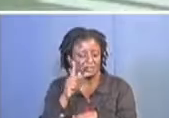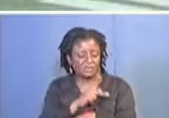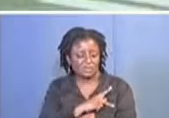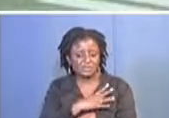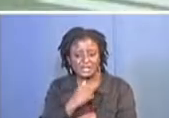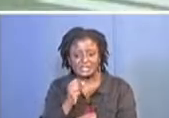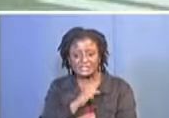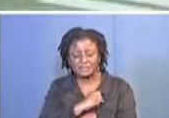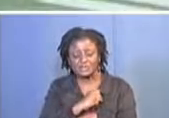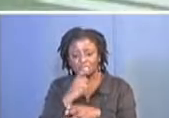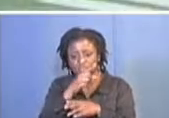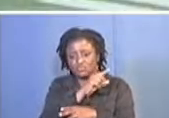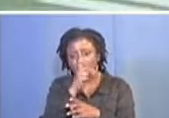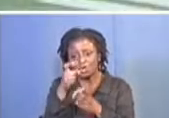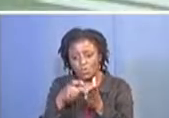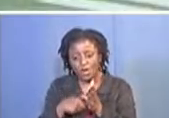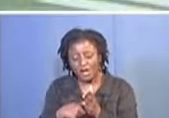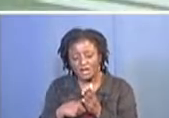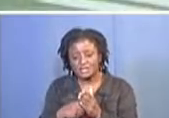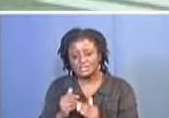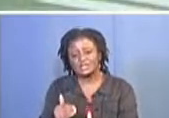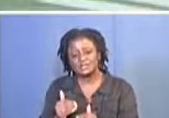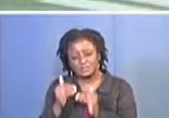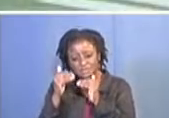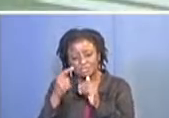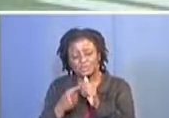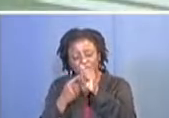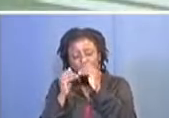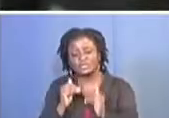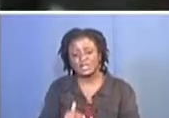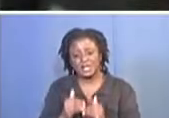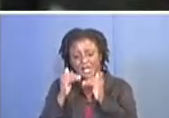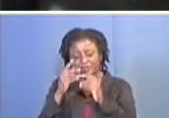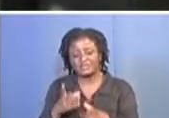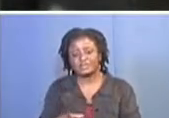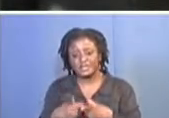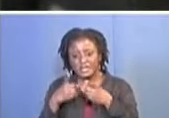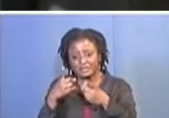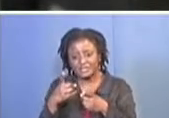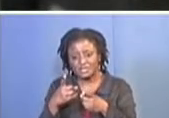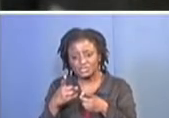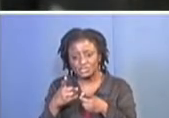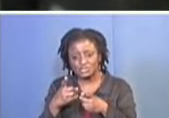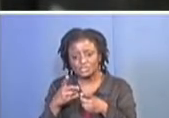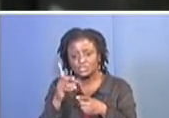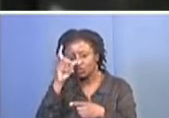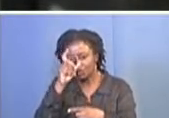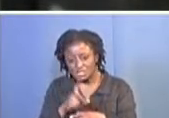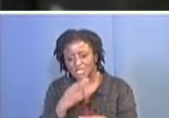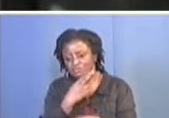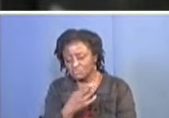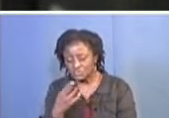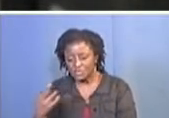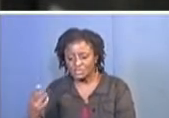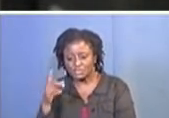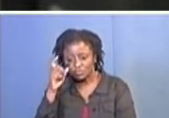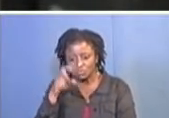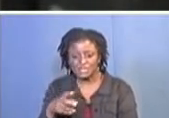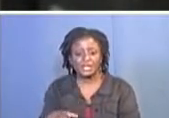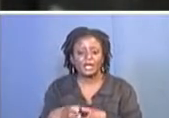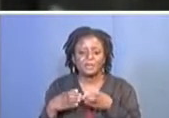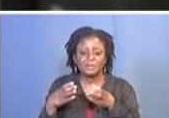the sport. For persons to stay on the circuit, you need resources, you need commitment, stickability. I